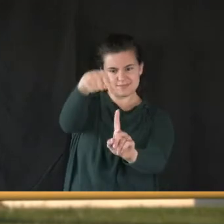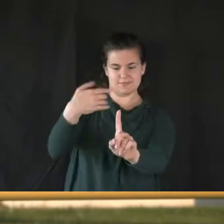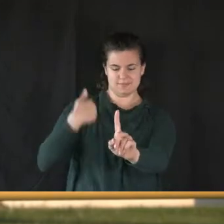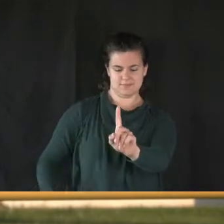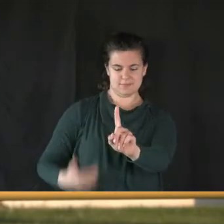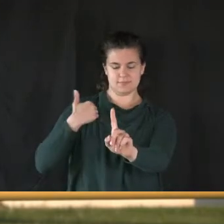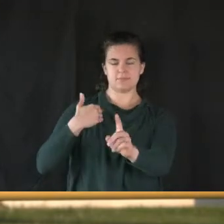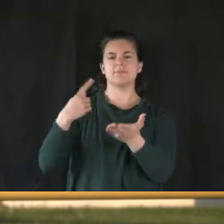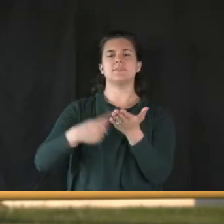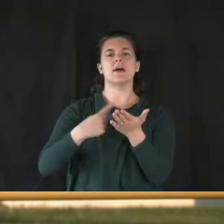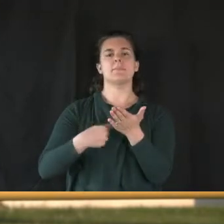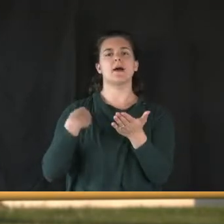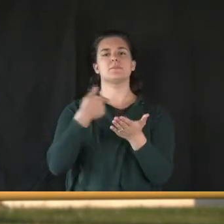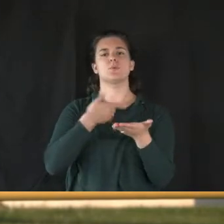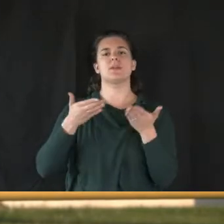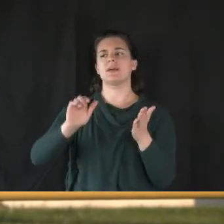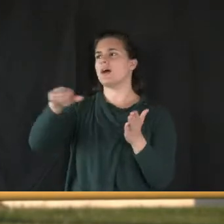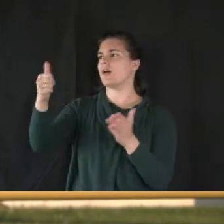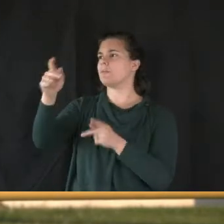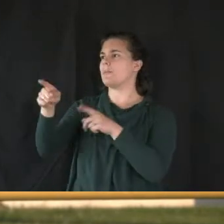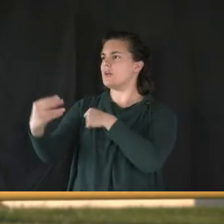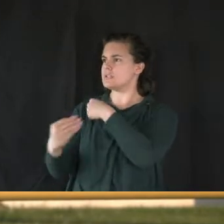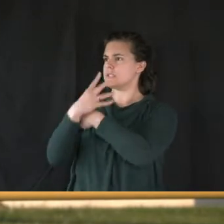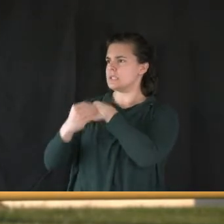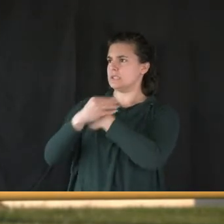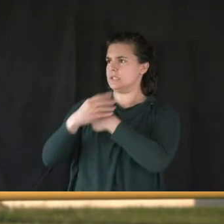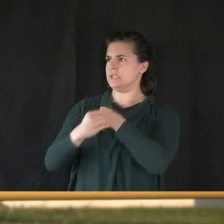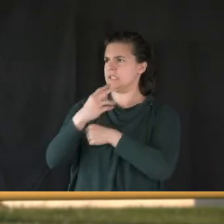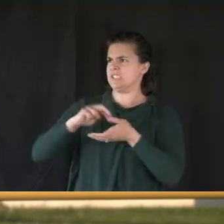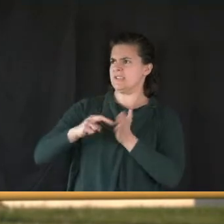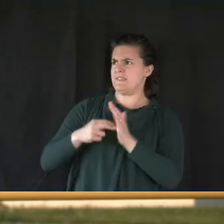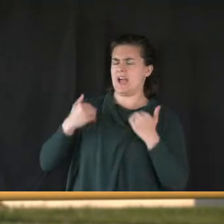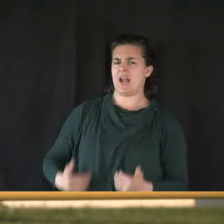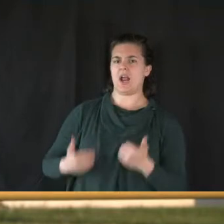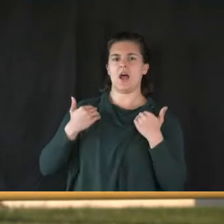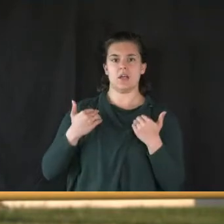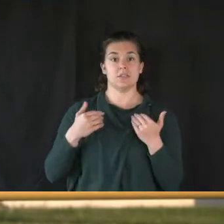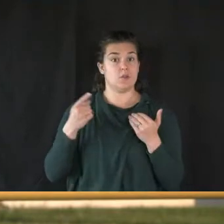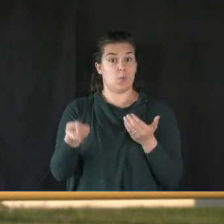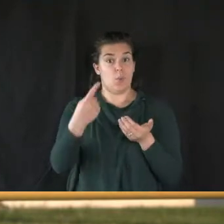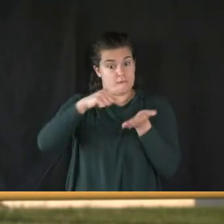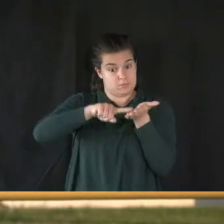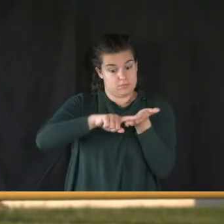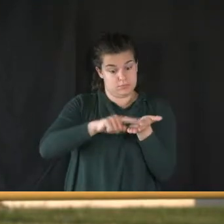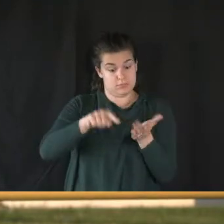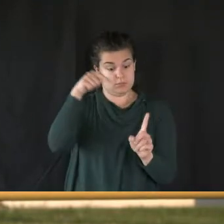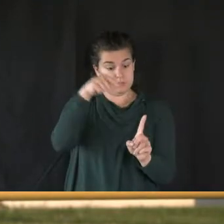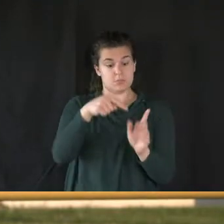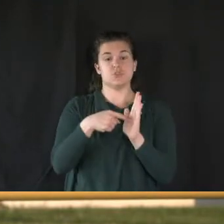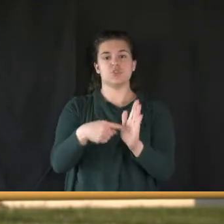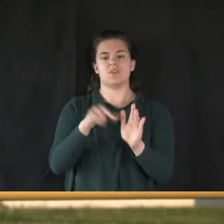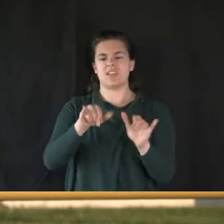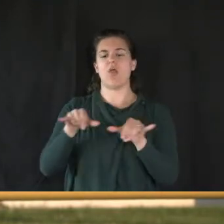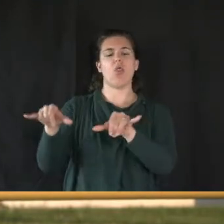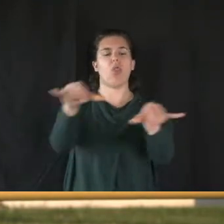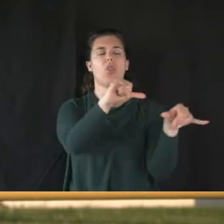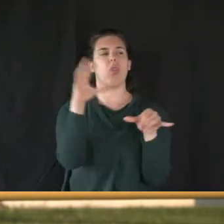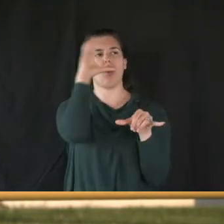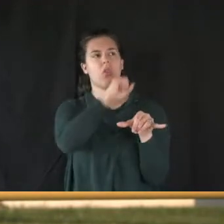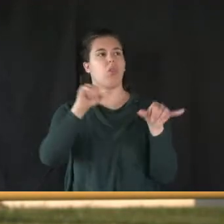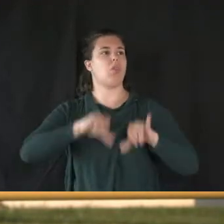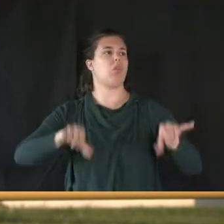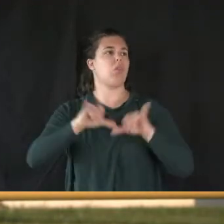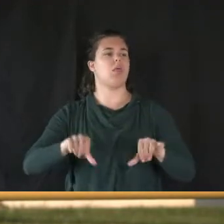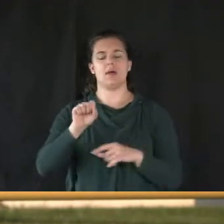There's a famous set of studies that demonstrates the powerful effect of stereotypes and how